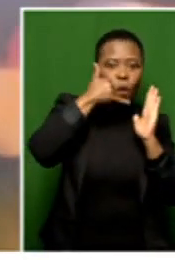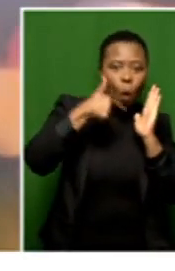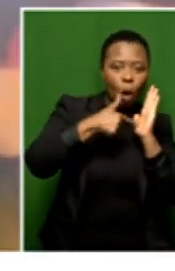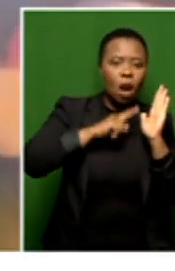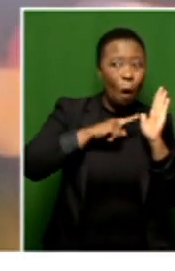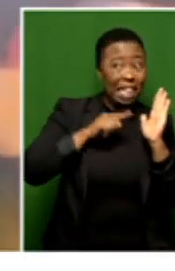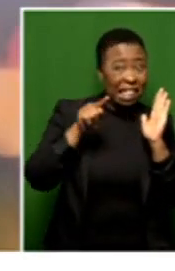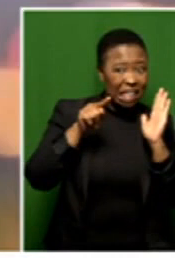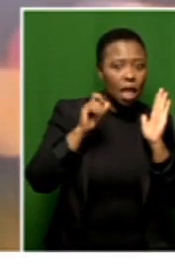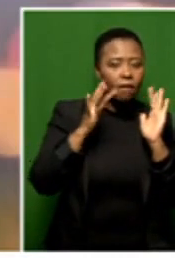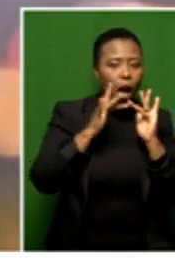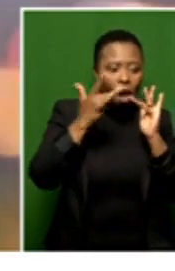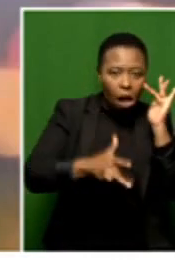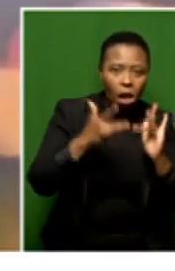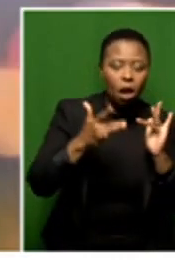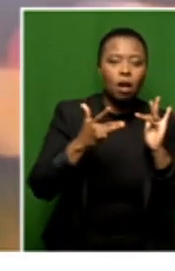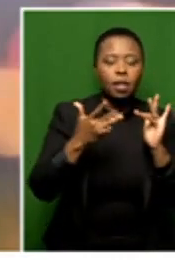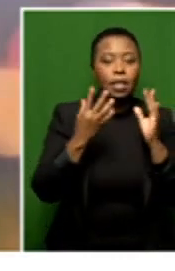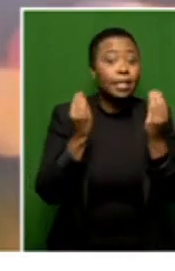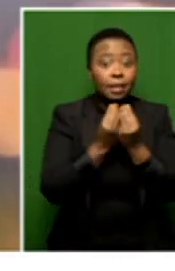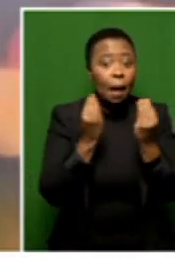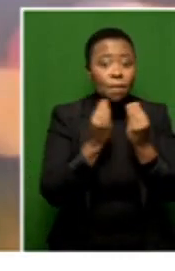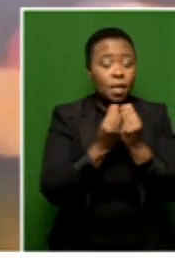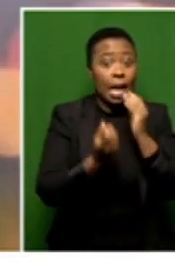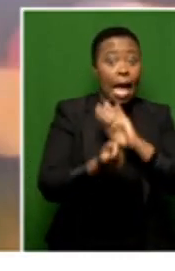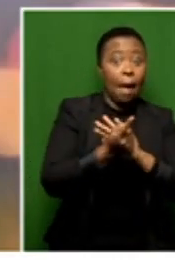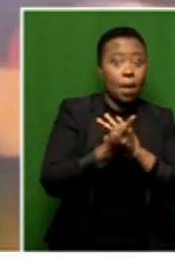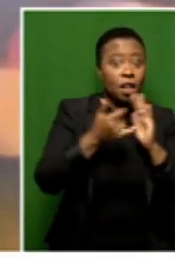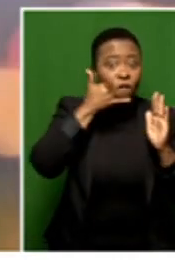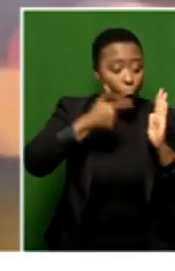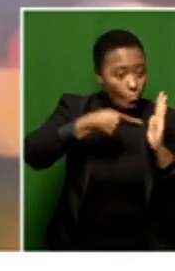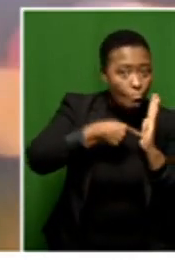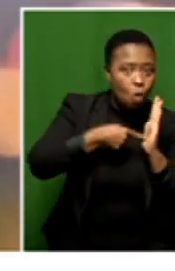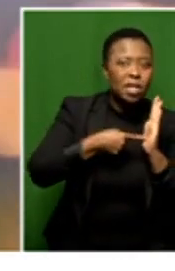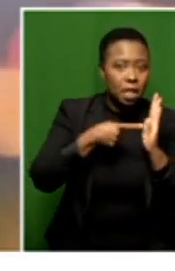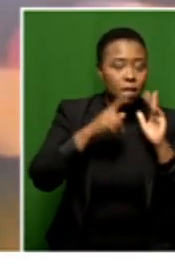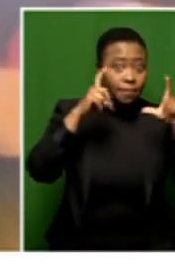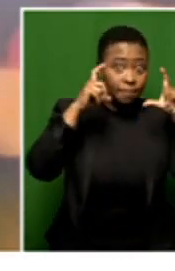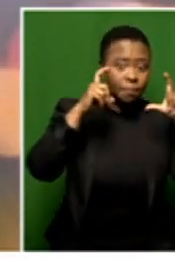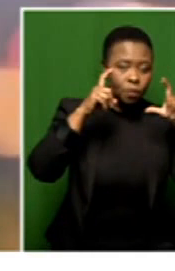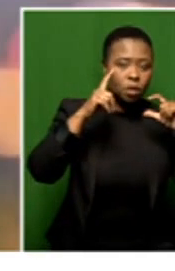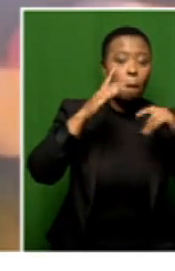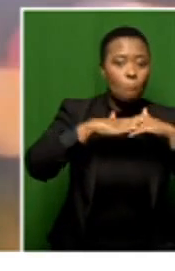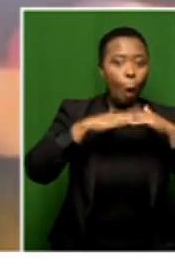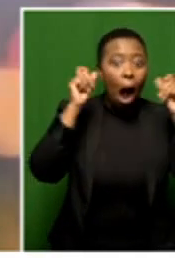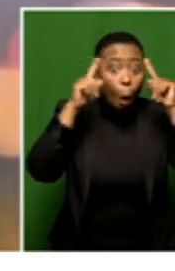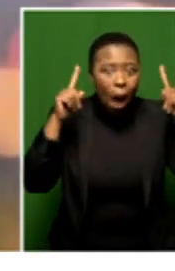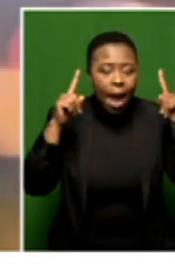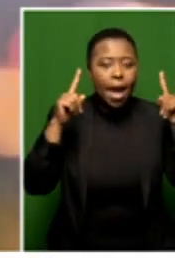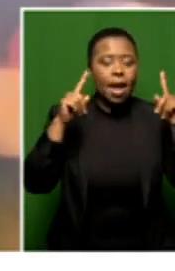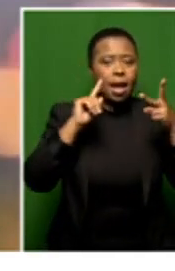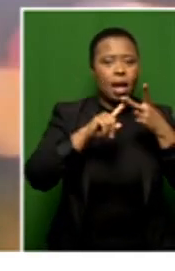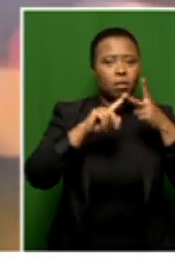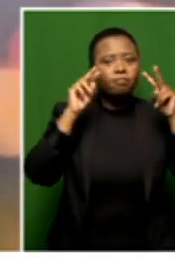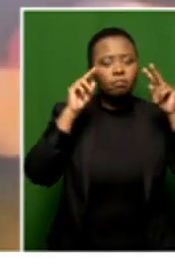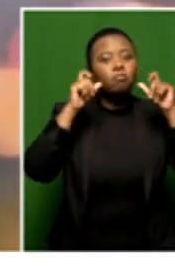When you lose connectivity, something's happening on your mobile device. You got to be more aware around it. So vigilance